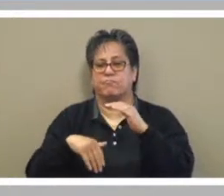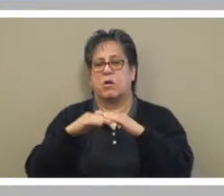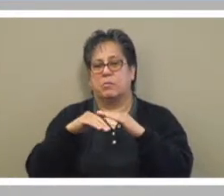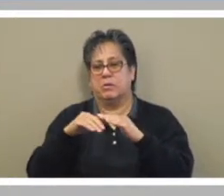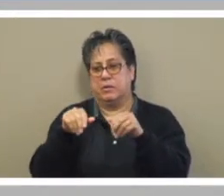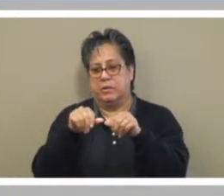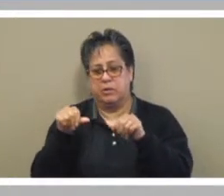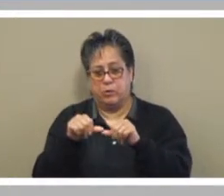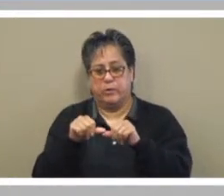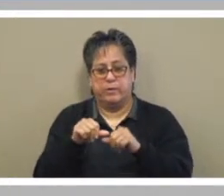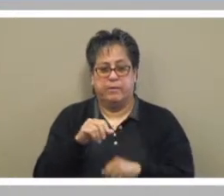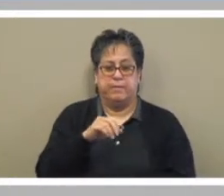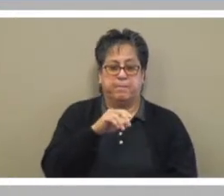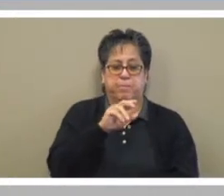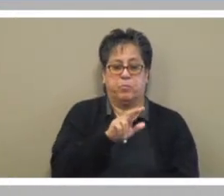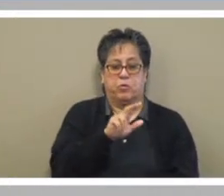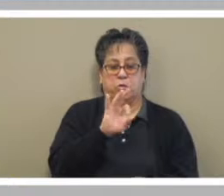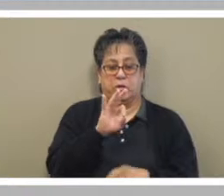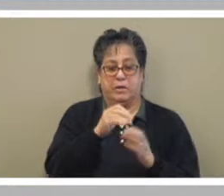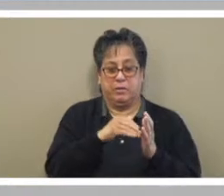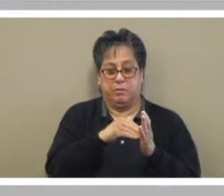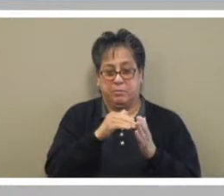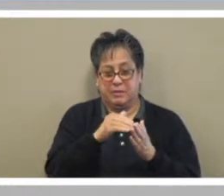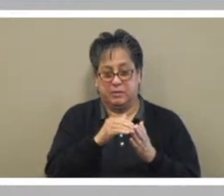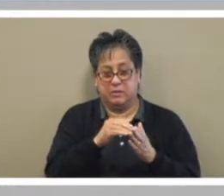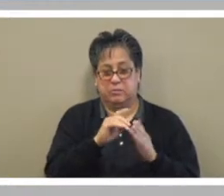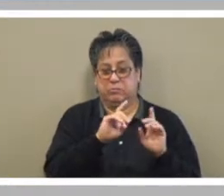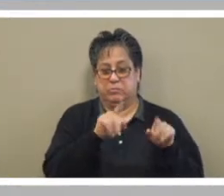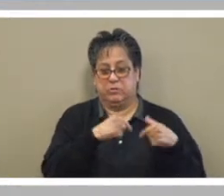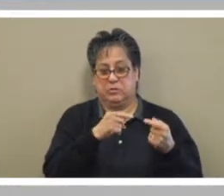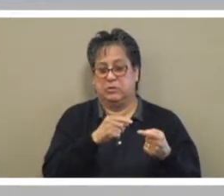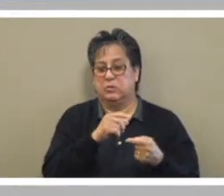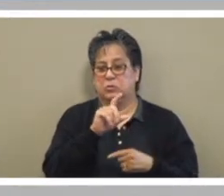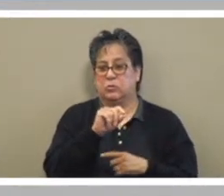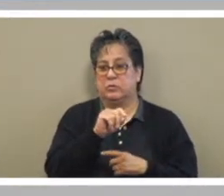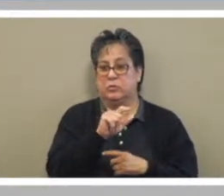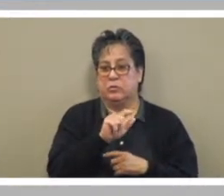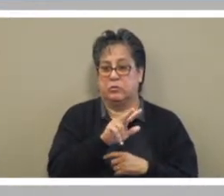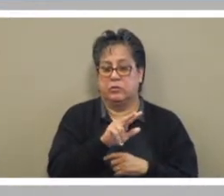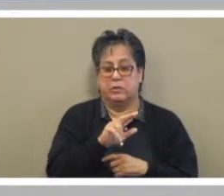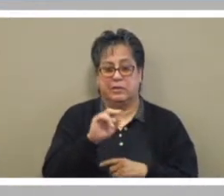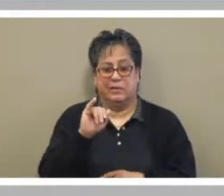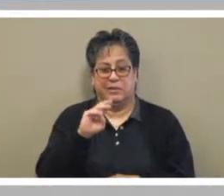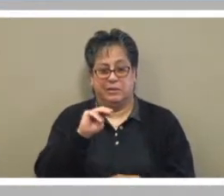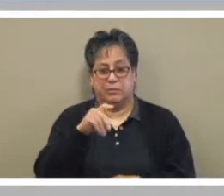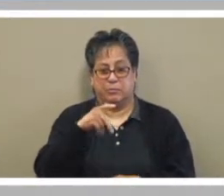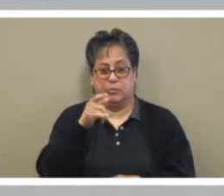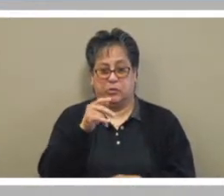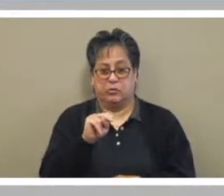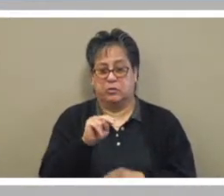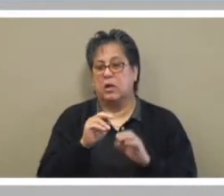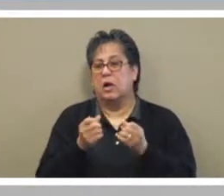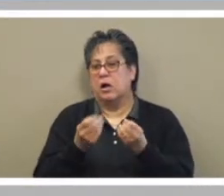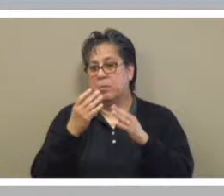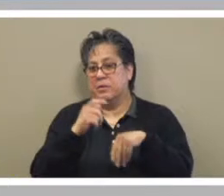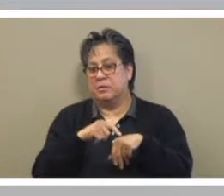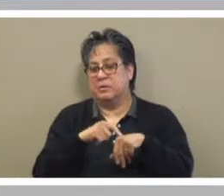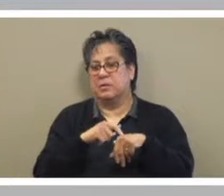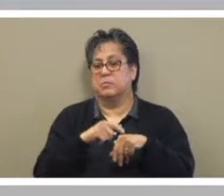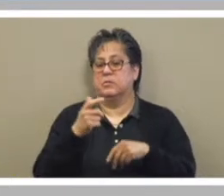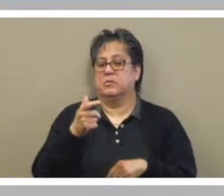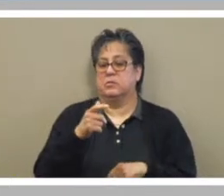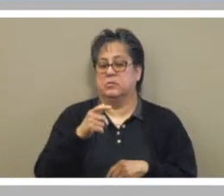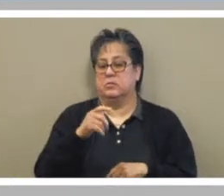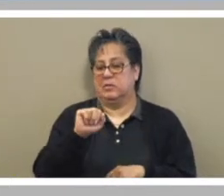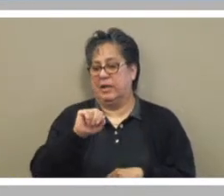you'll see here that we had about 39 million impressions in 2023, and impressions represent the number of times an ad was served on any media